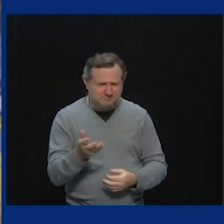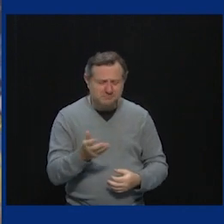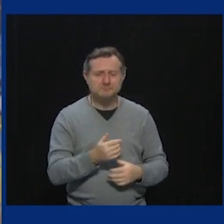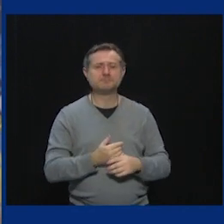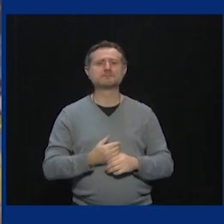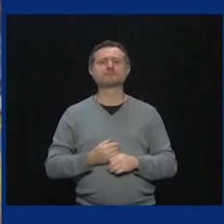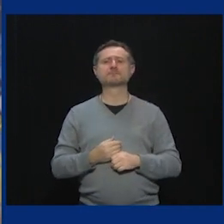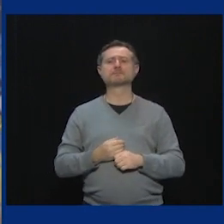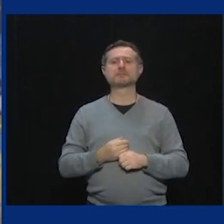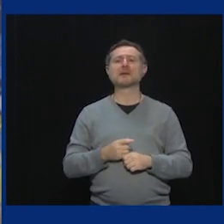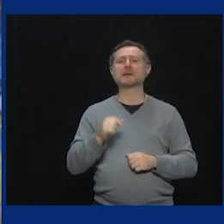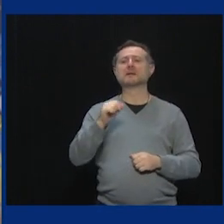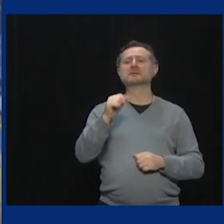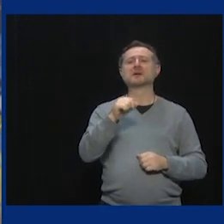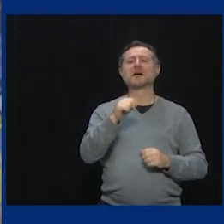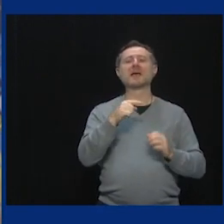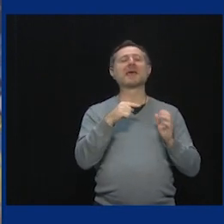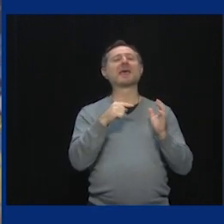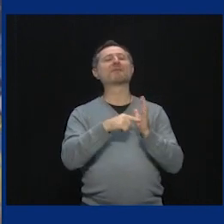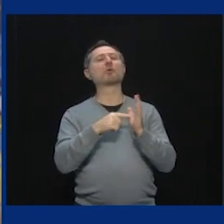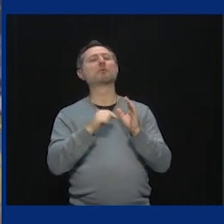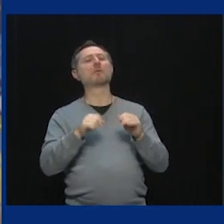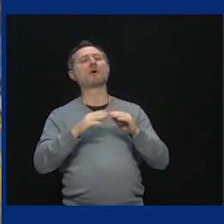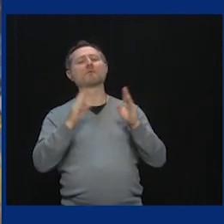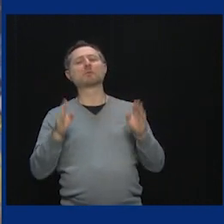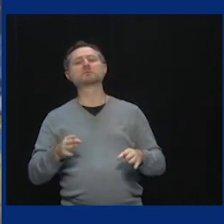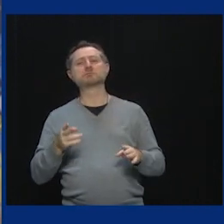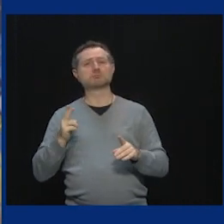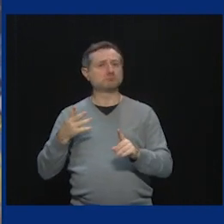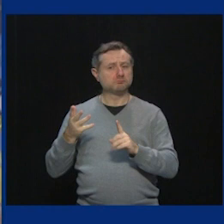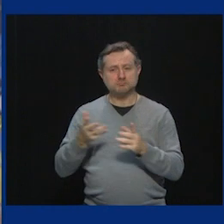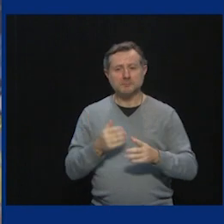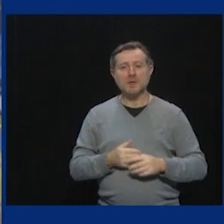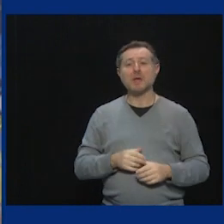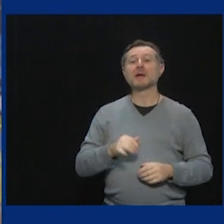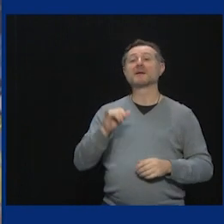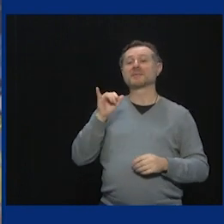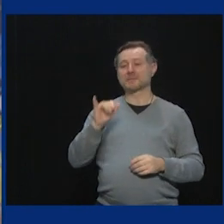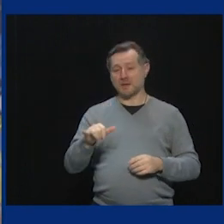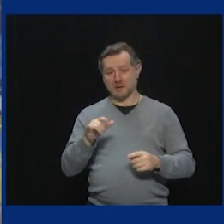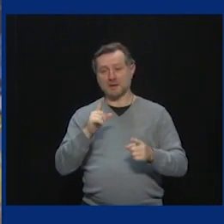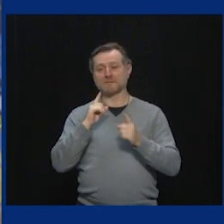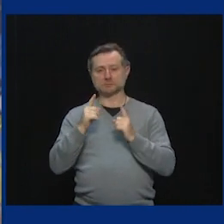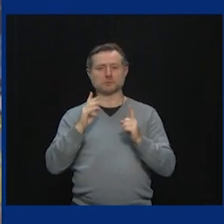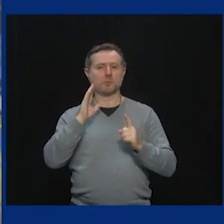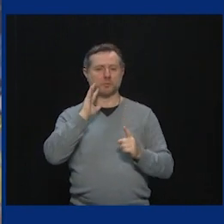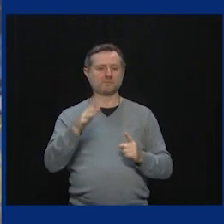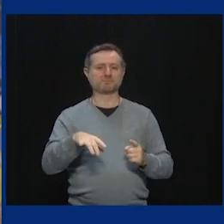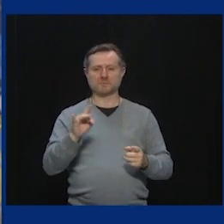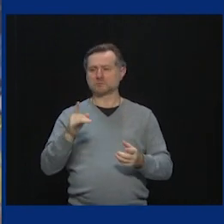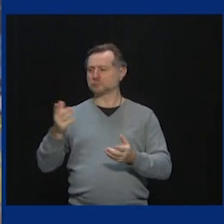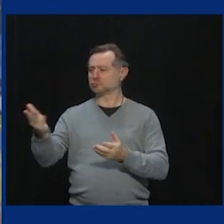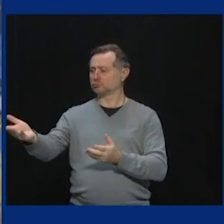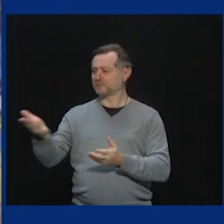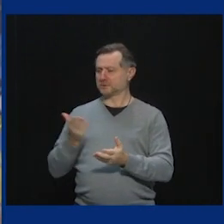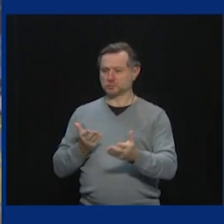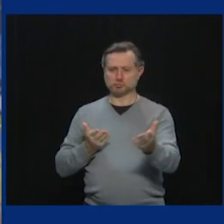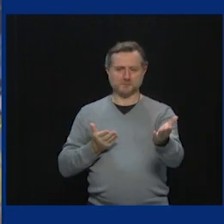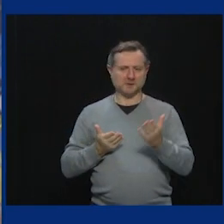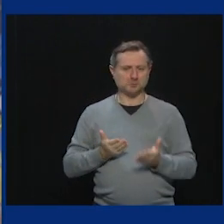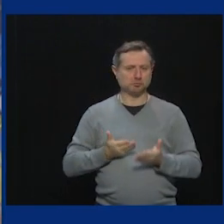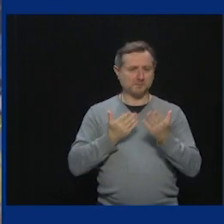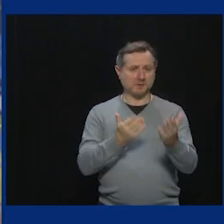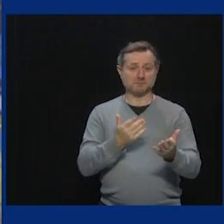Right, affordable housing. I'm going to have that conversation and find out what the recommendations are and do what's best. But I will tell